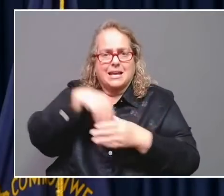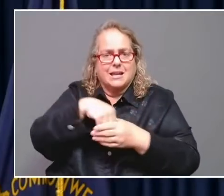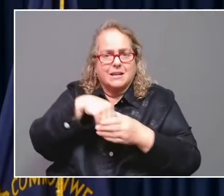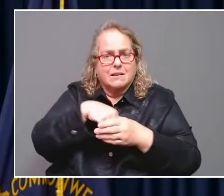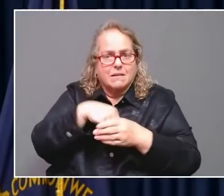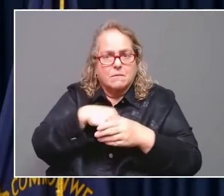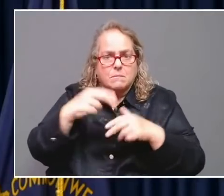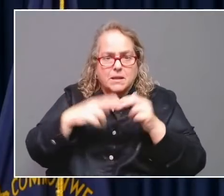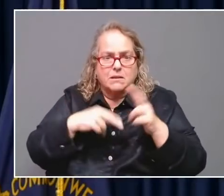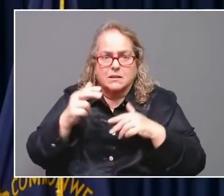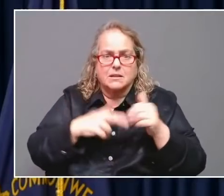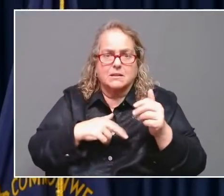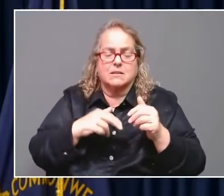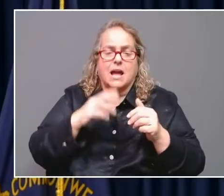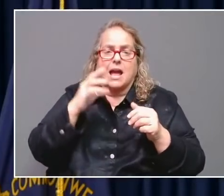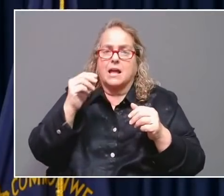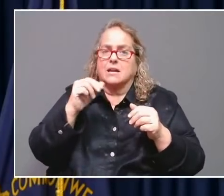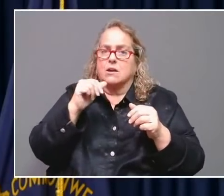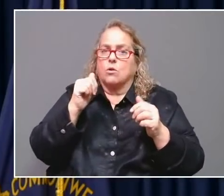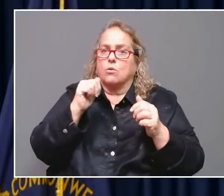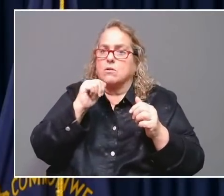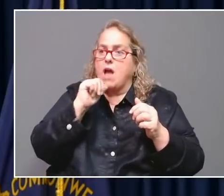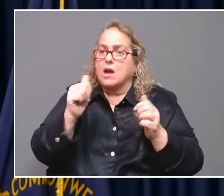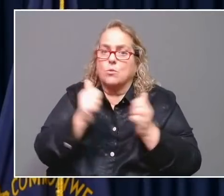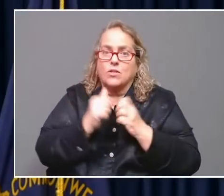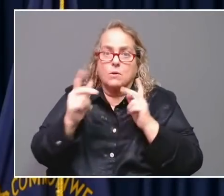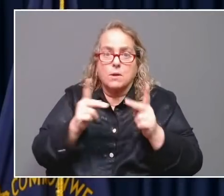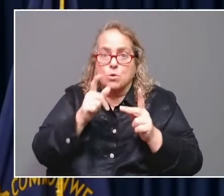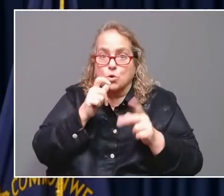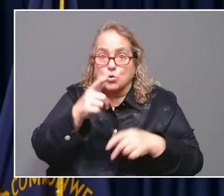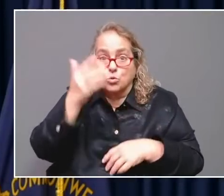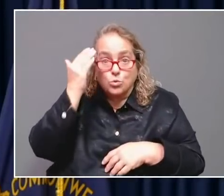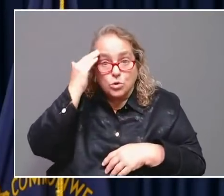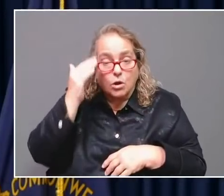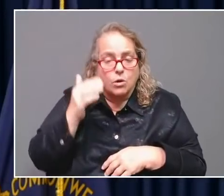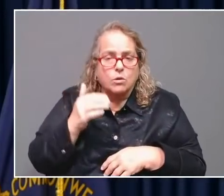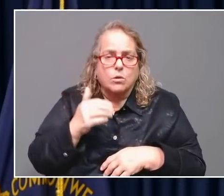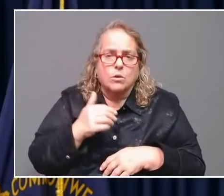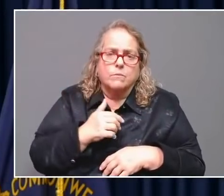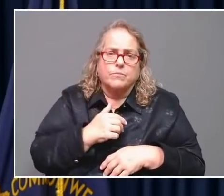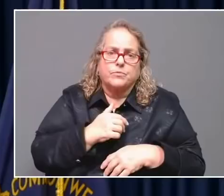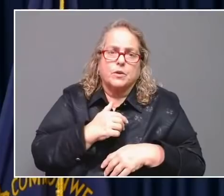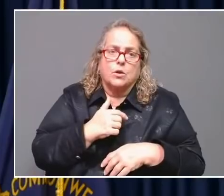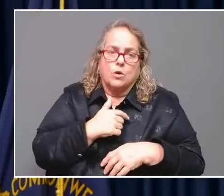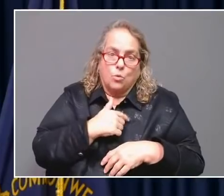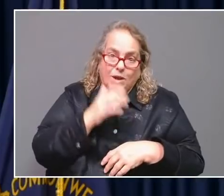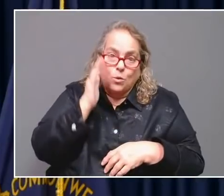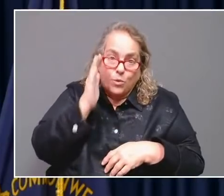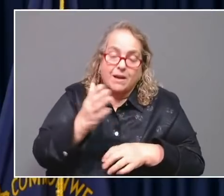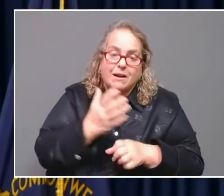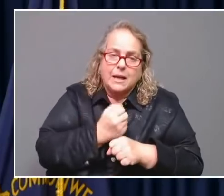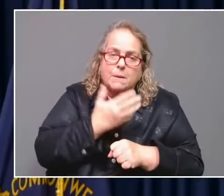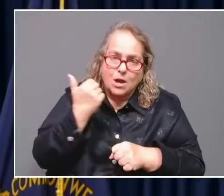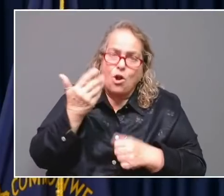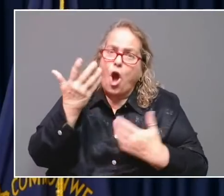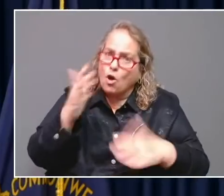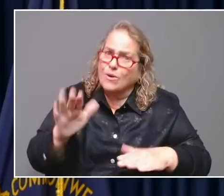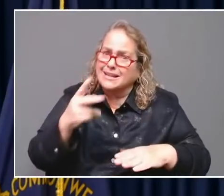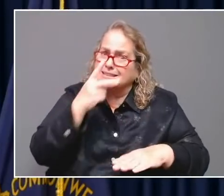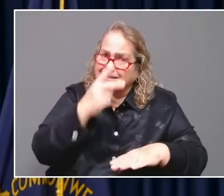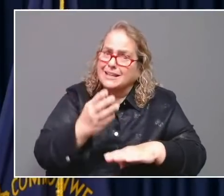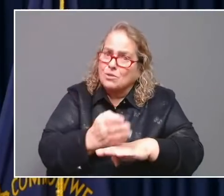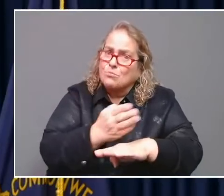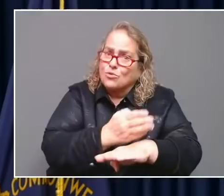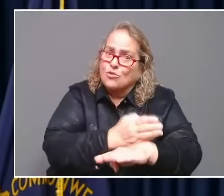immediate household. We will get through this. It will be better. It is improved already, and it will get better going forward. But